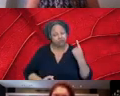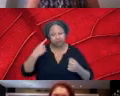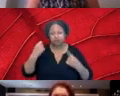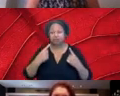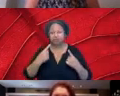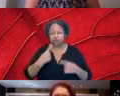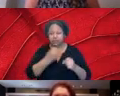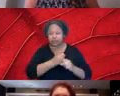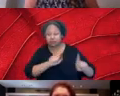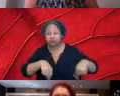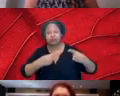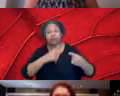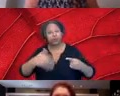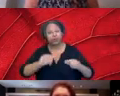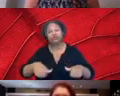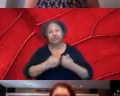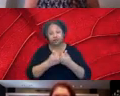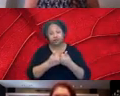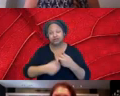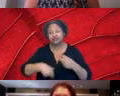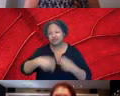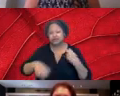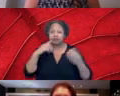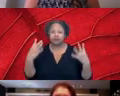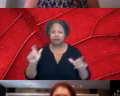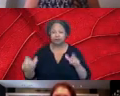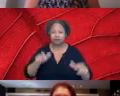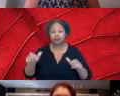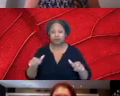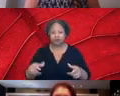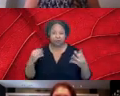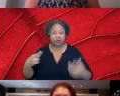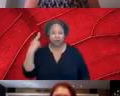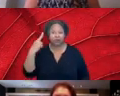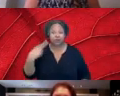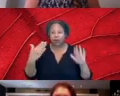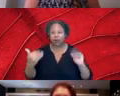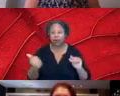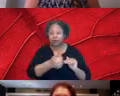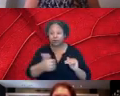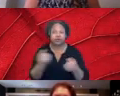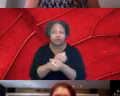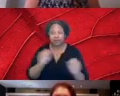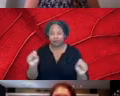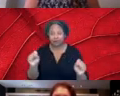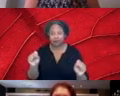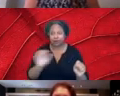and a bit for so many. And for so many reasons, I hope that you are safe at